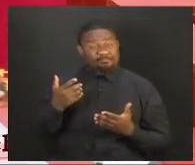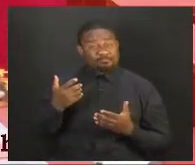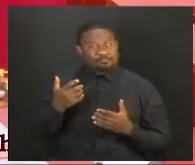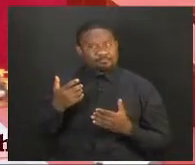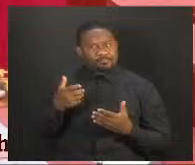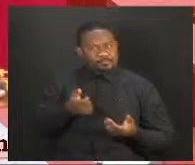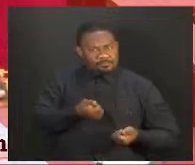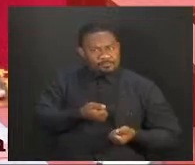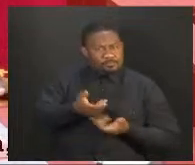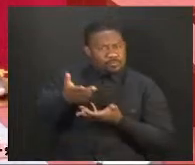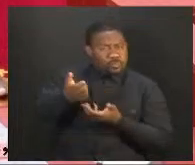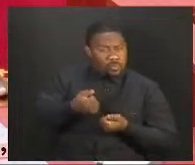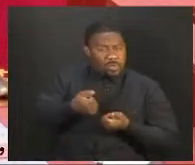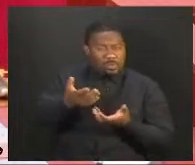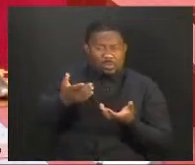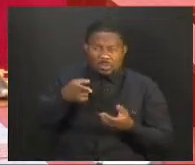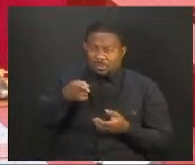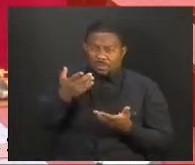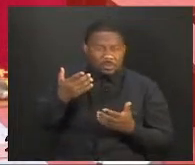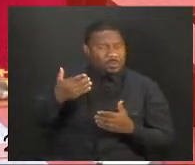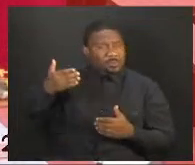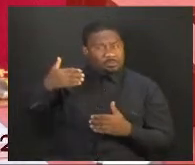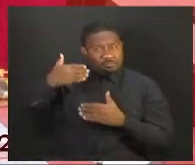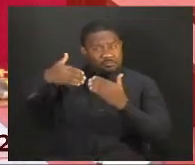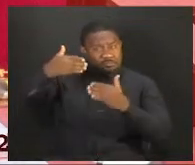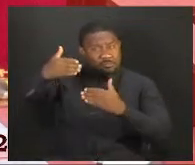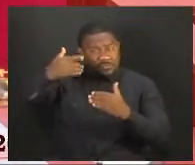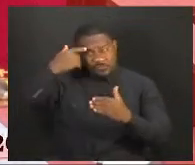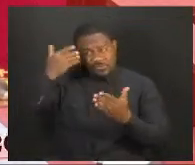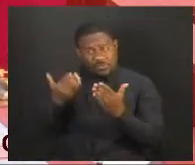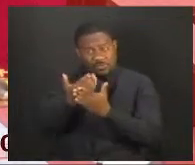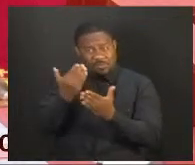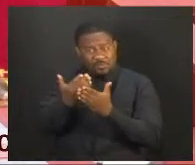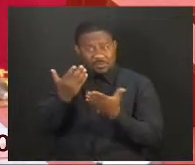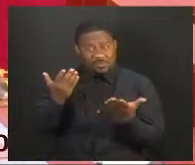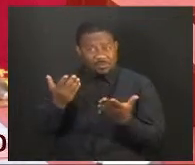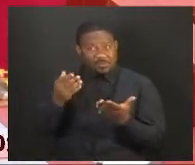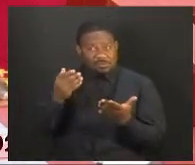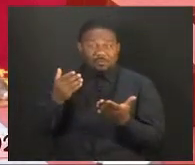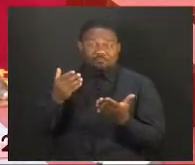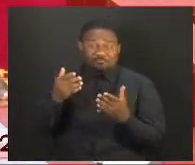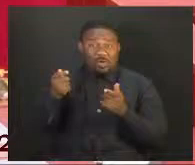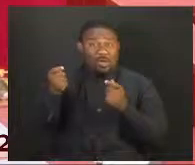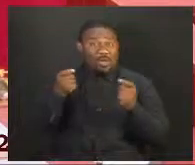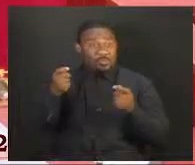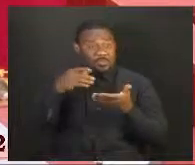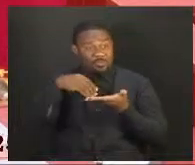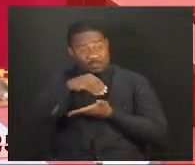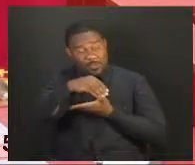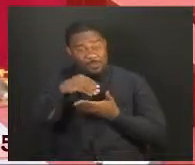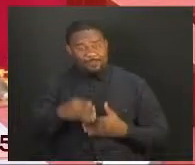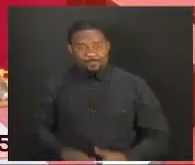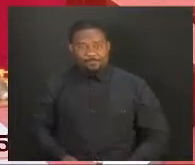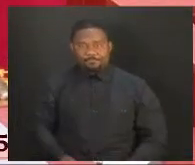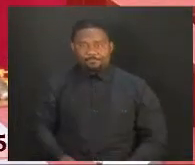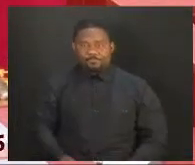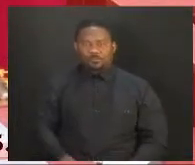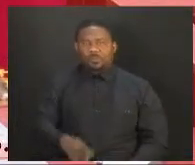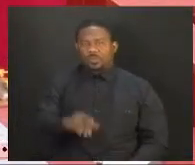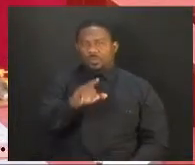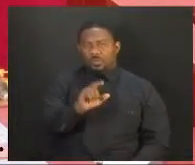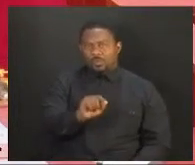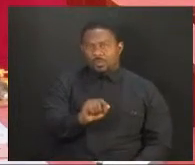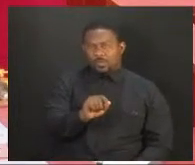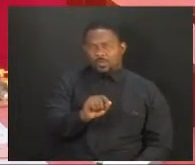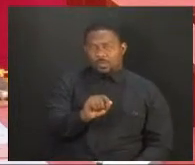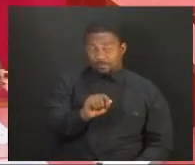has been rolled over for subsequent years for the new administration to pay. Mr. Speaker, these 2023 to 2024